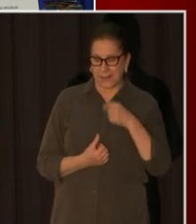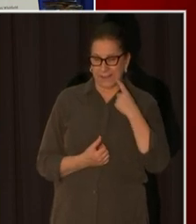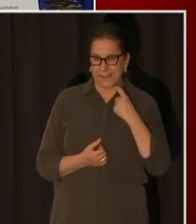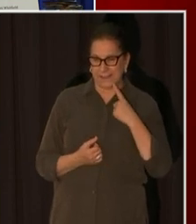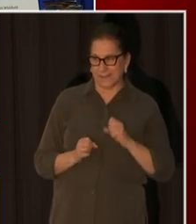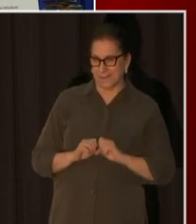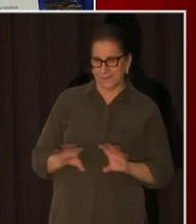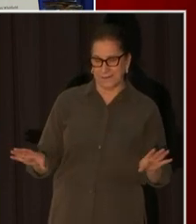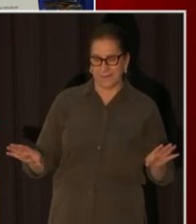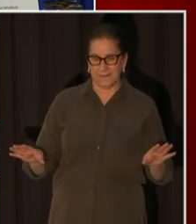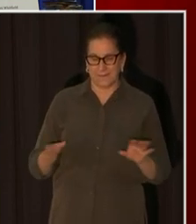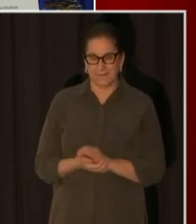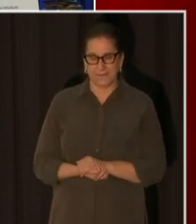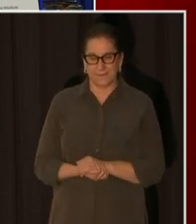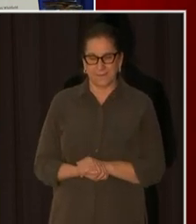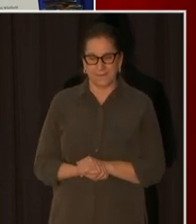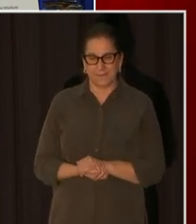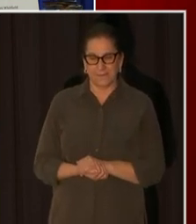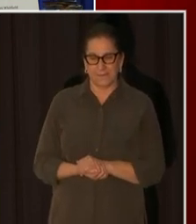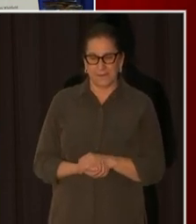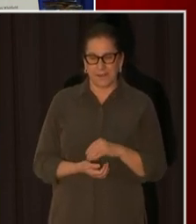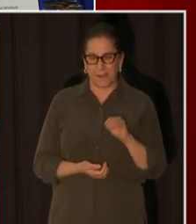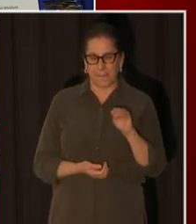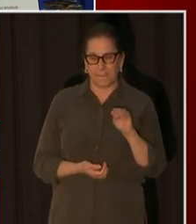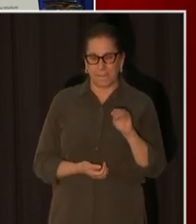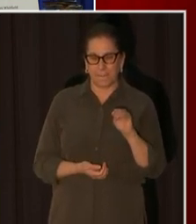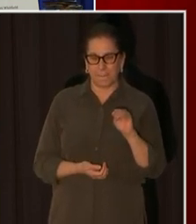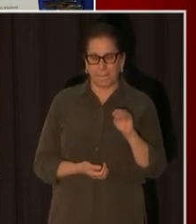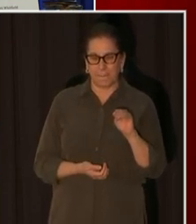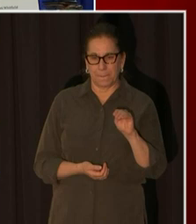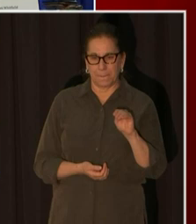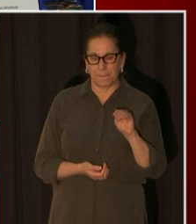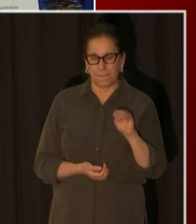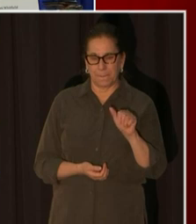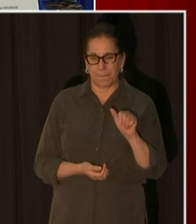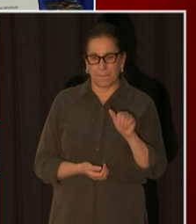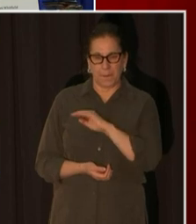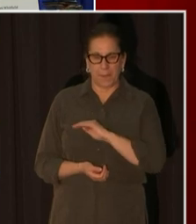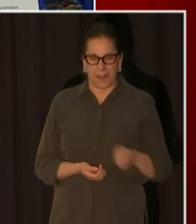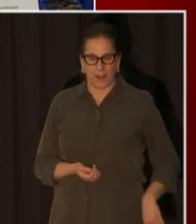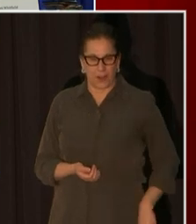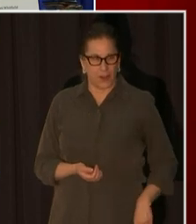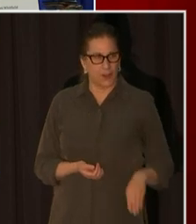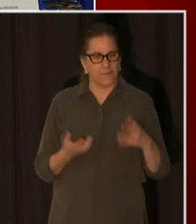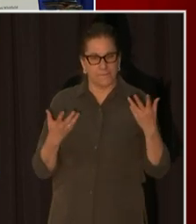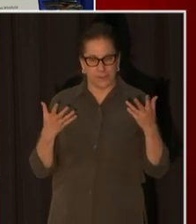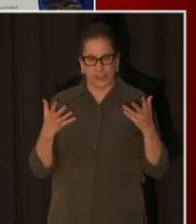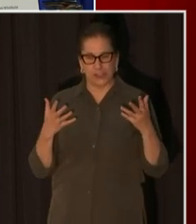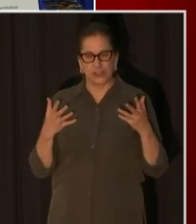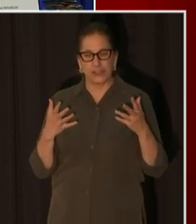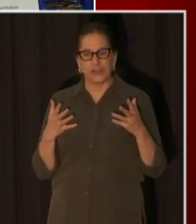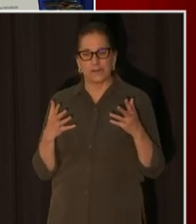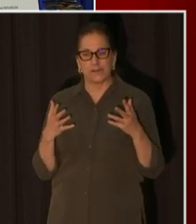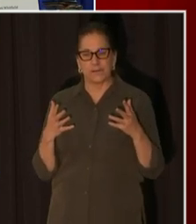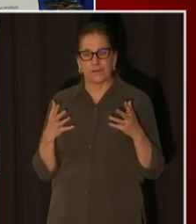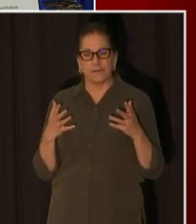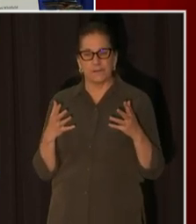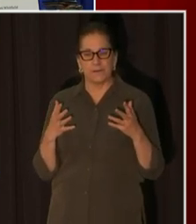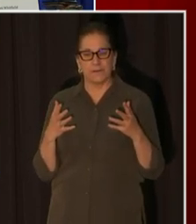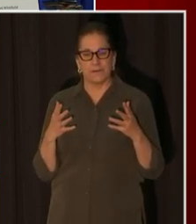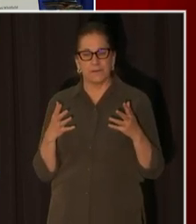program. It is federally funded. We have the funding for it. It doesn't hurt to just go ahead and submit an